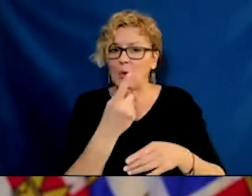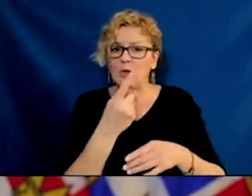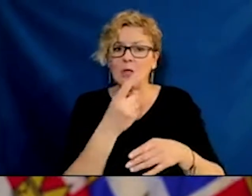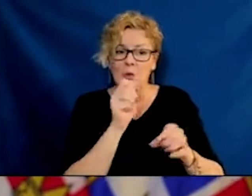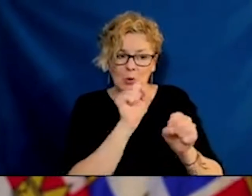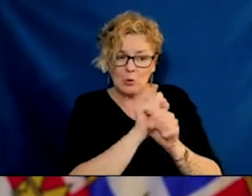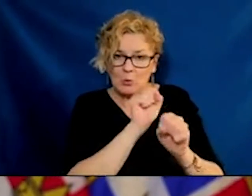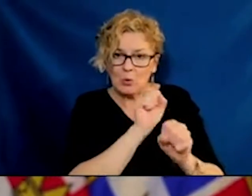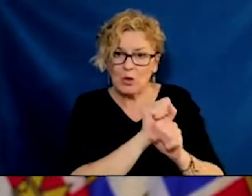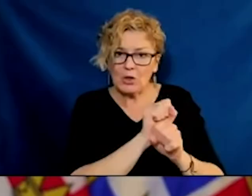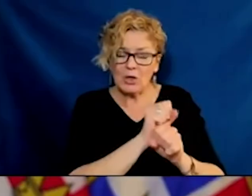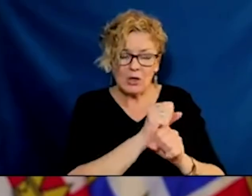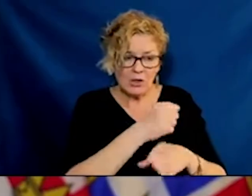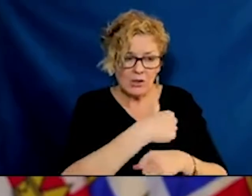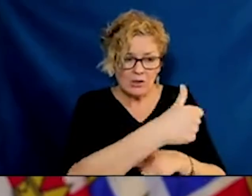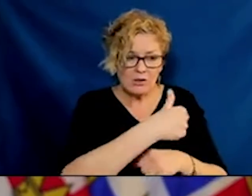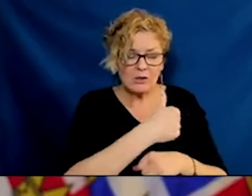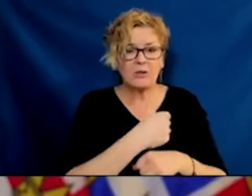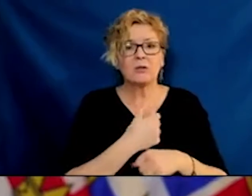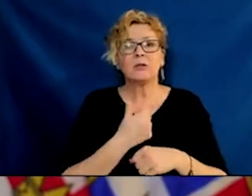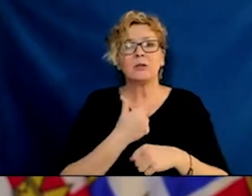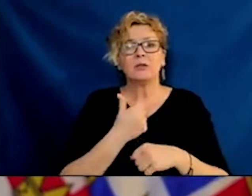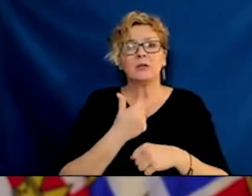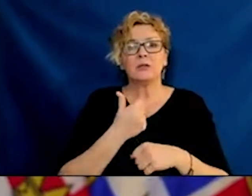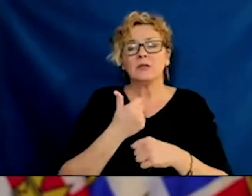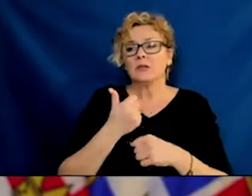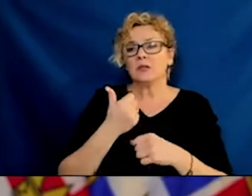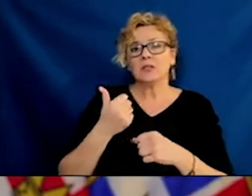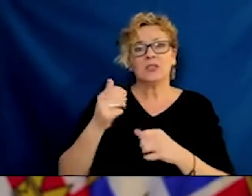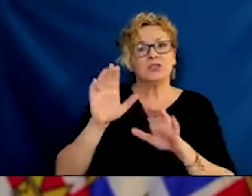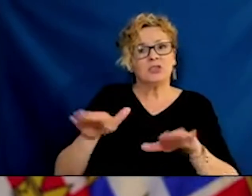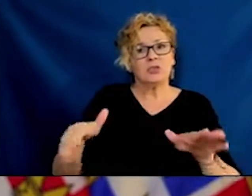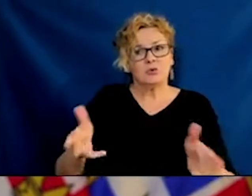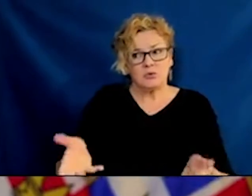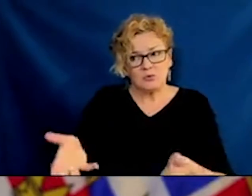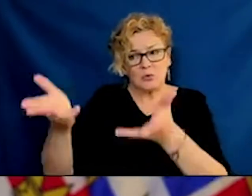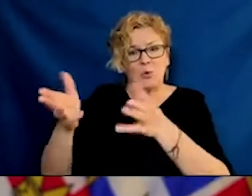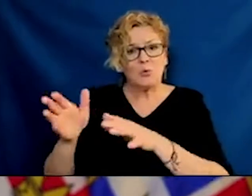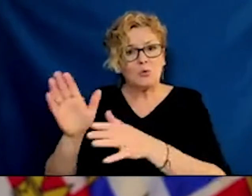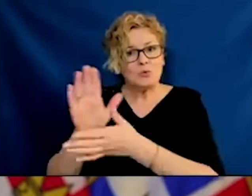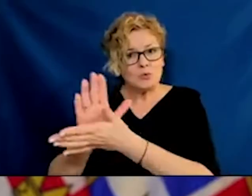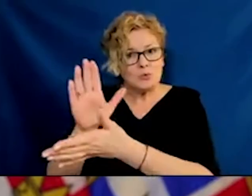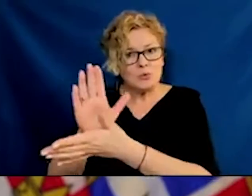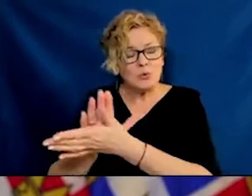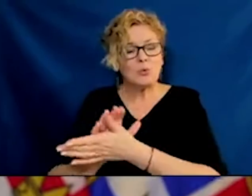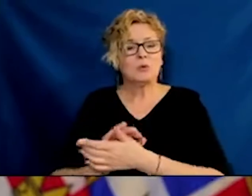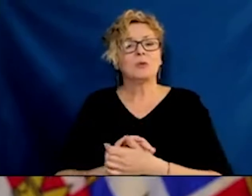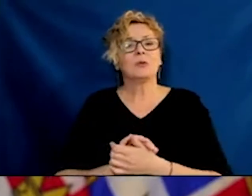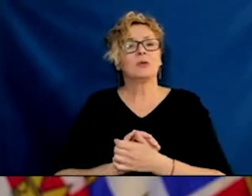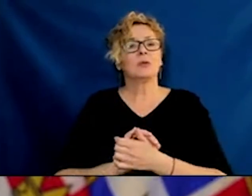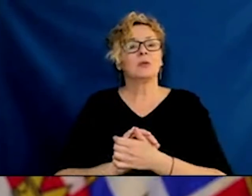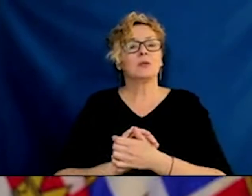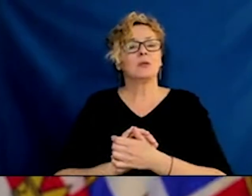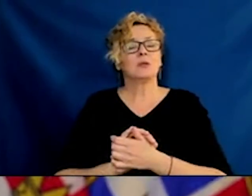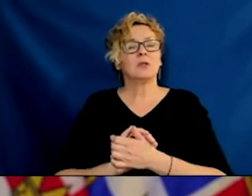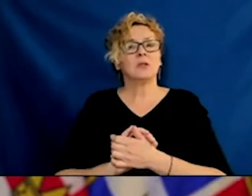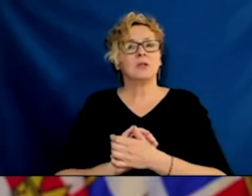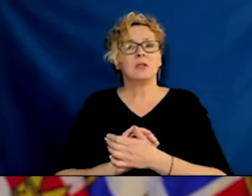can go to school, focusing on making sure our healthcare system can continue to